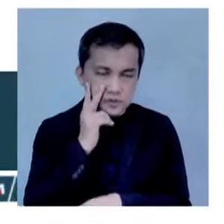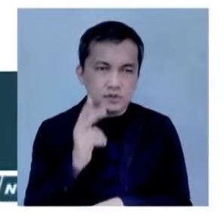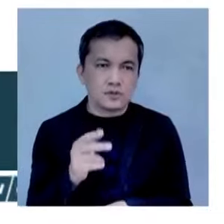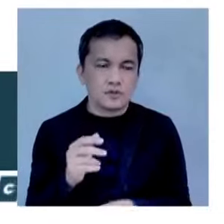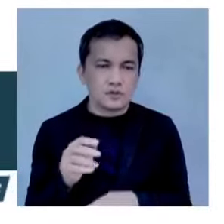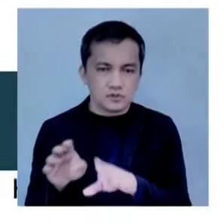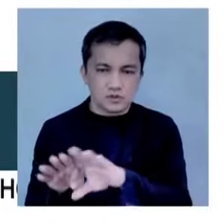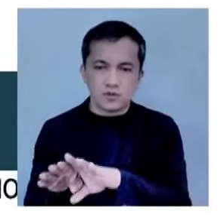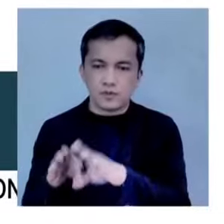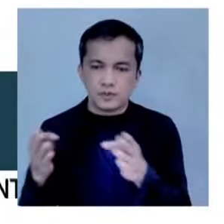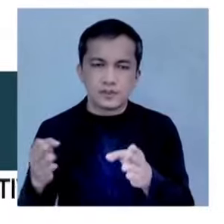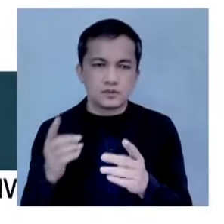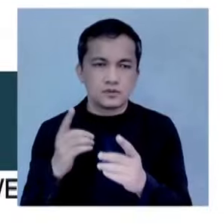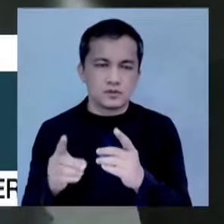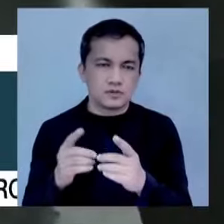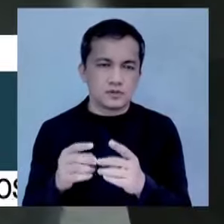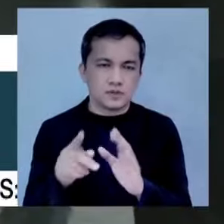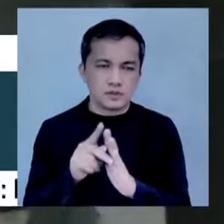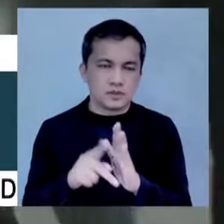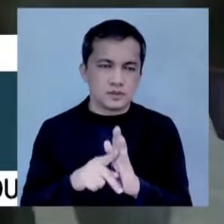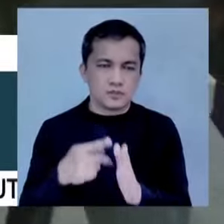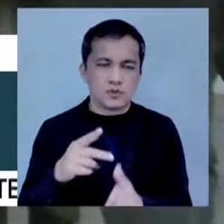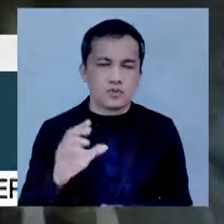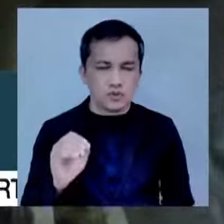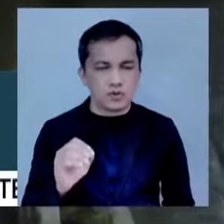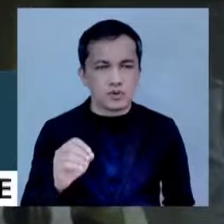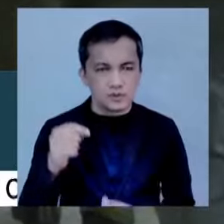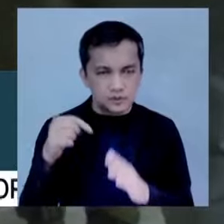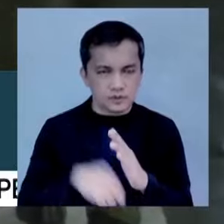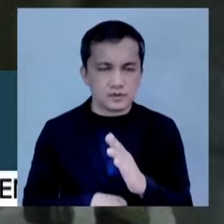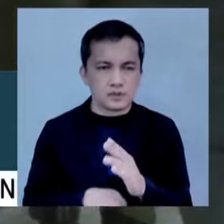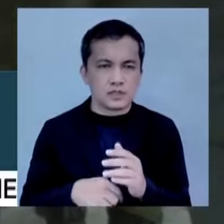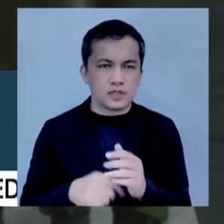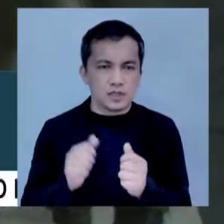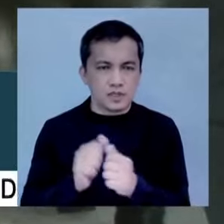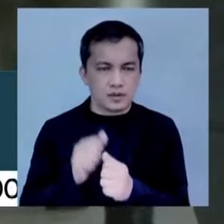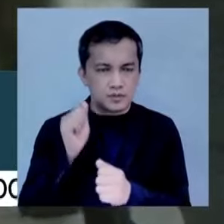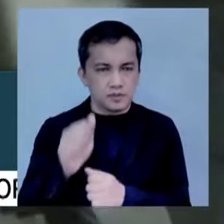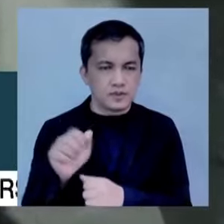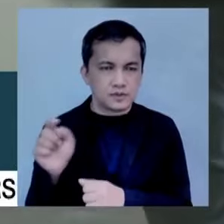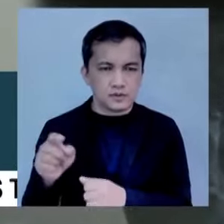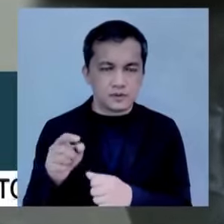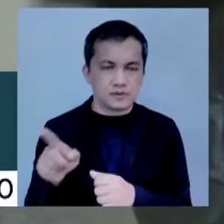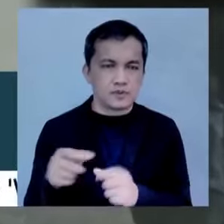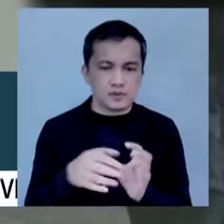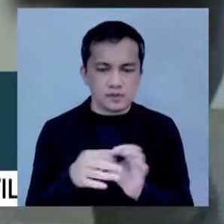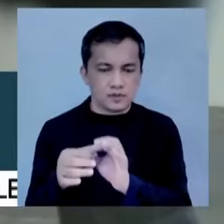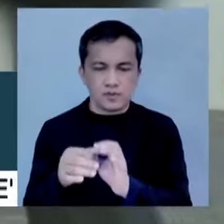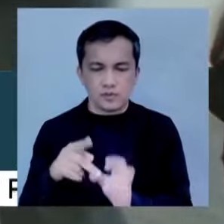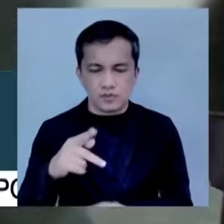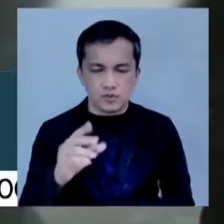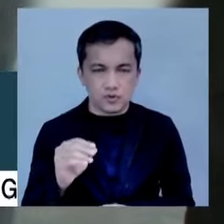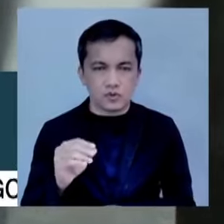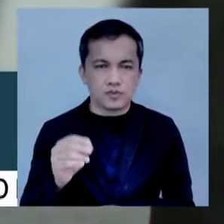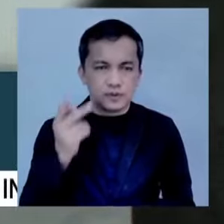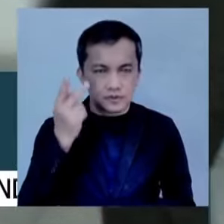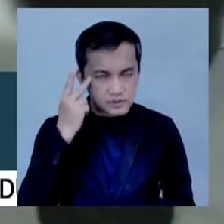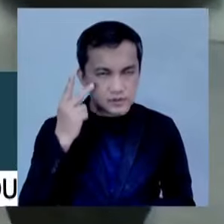open door policy sa POGO. How deep and how far does this web of POGOs and POGO politics